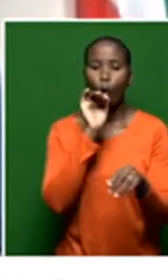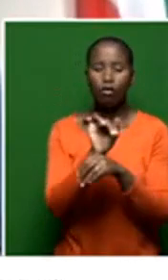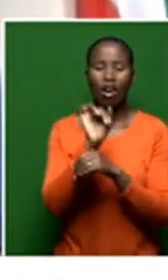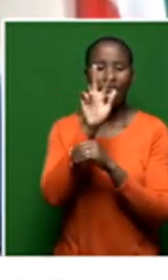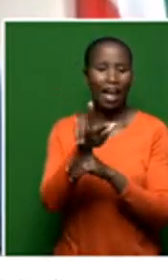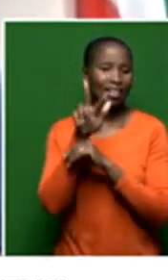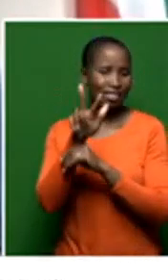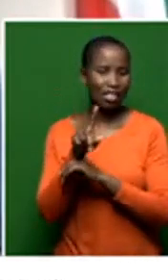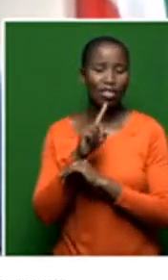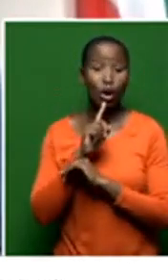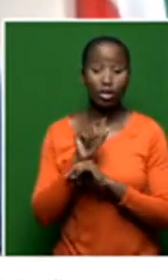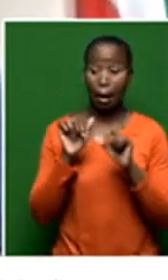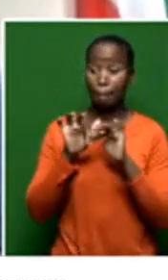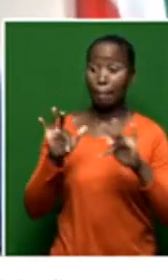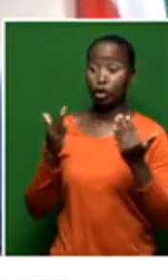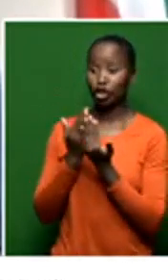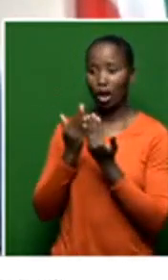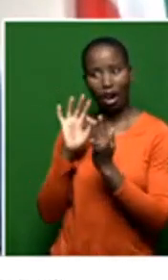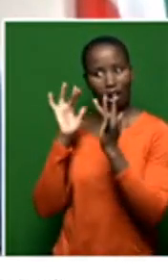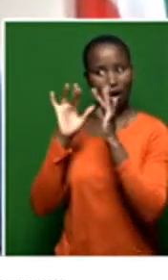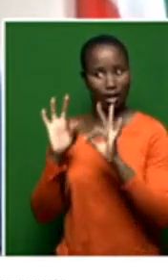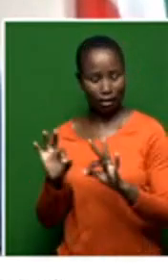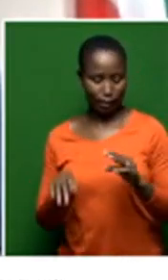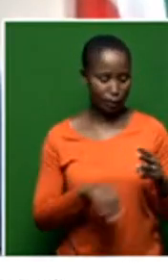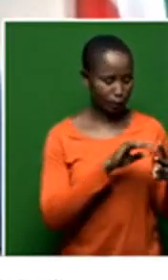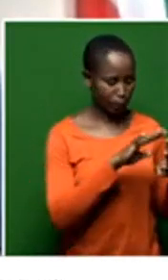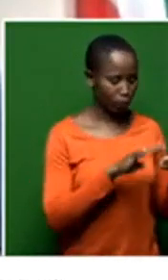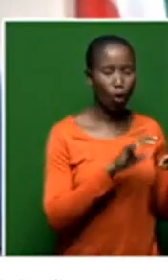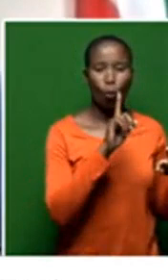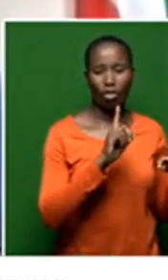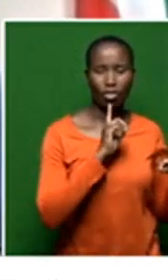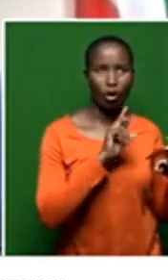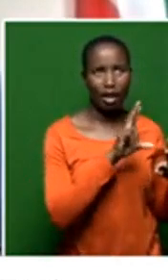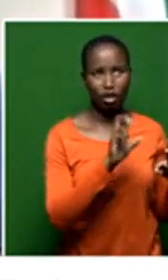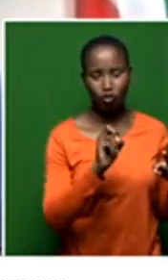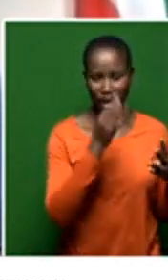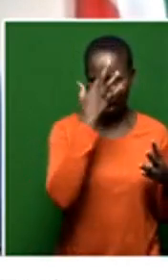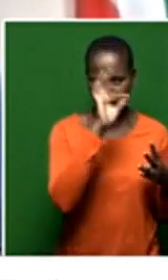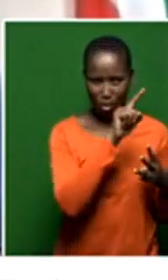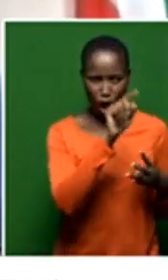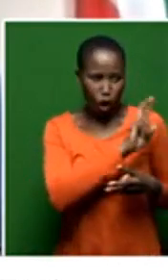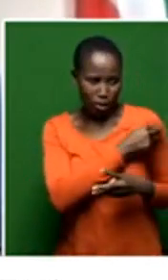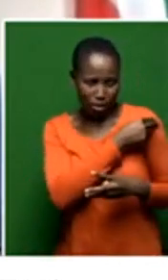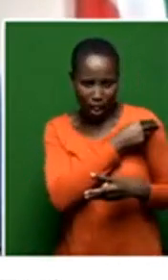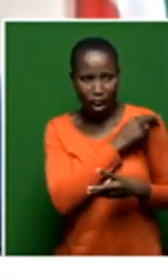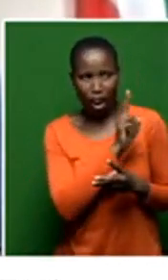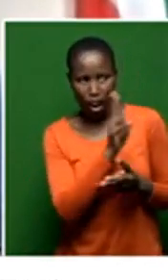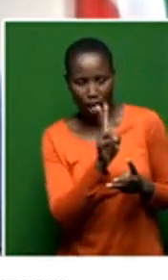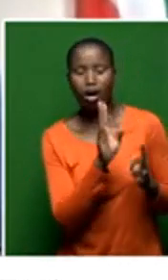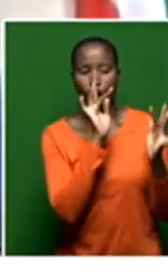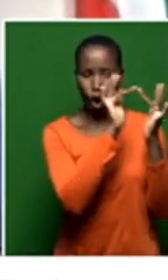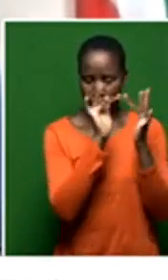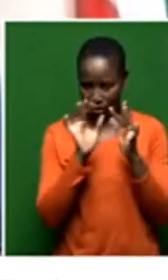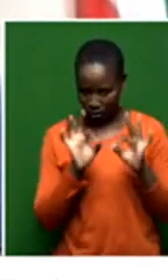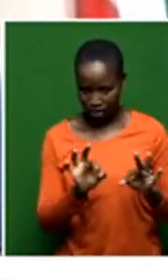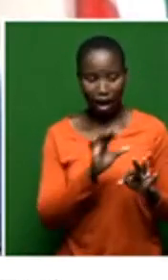18,000 public schools will be connected. Over 1,800 government hospitals and close to 4,000